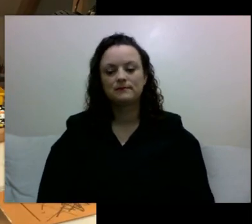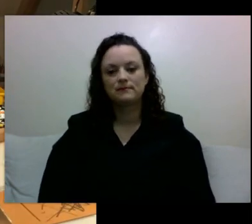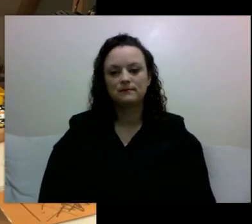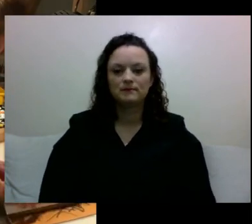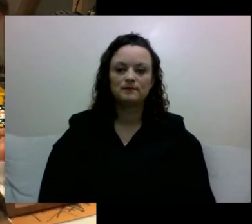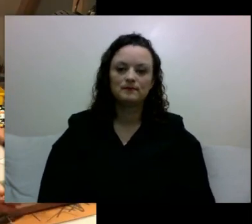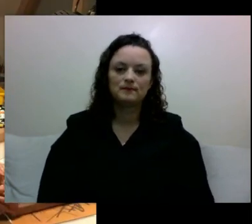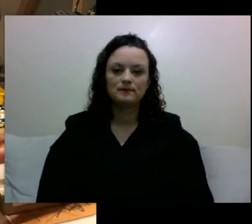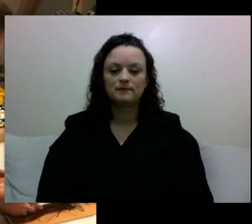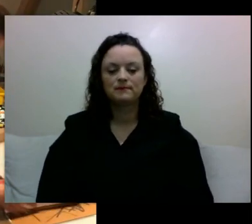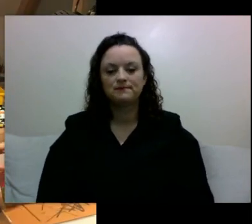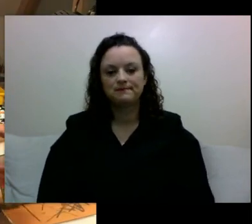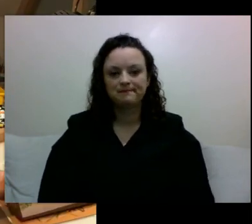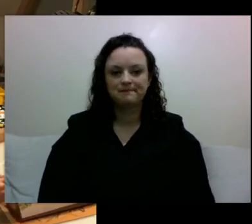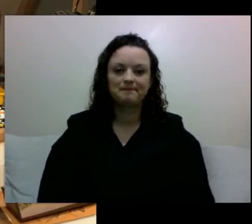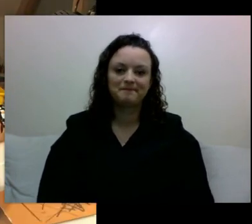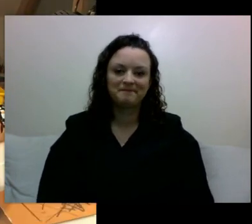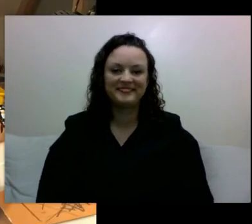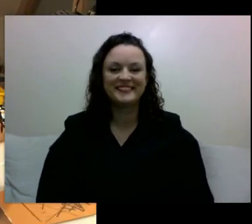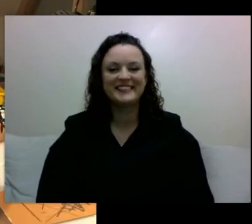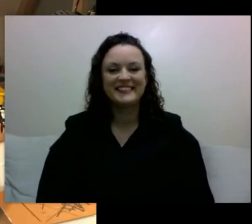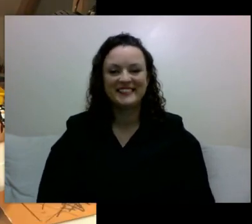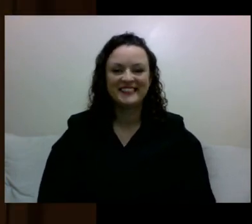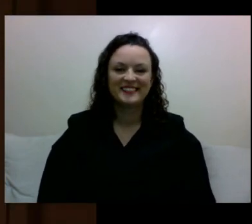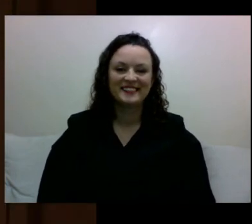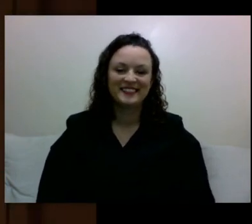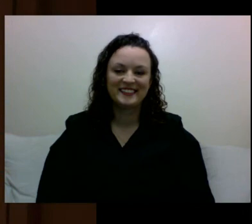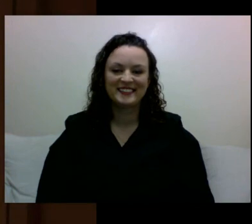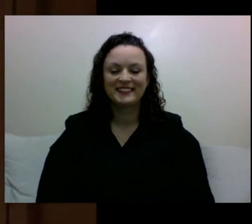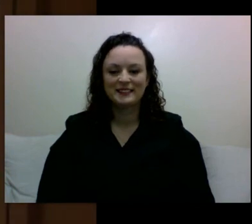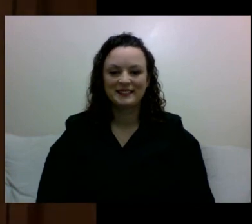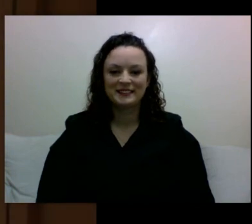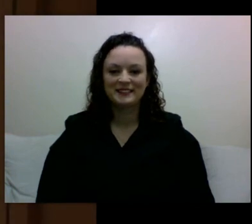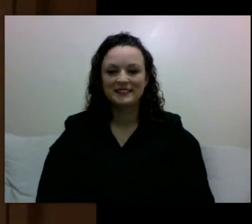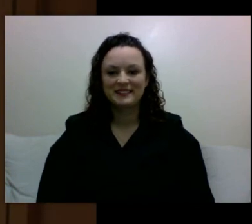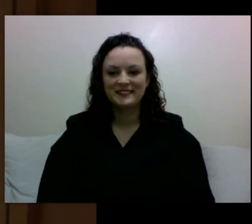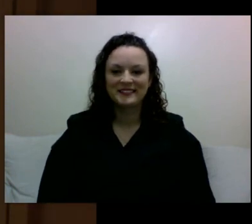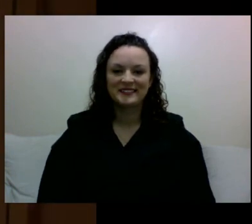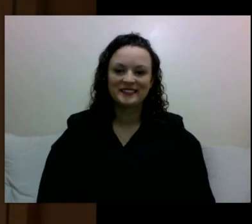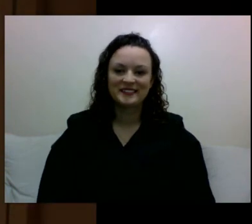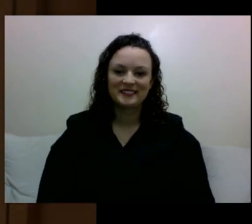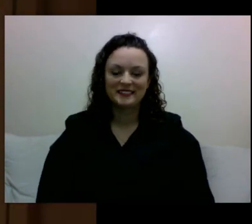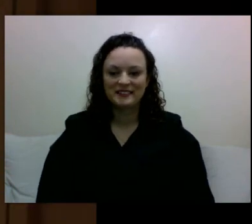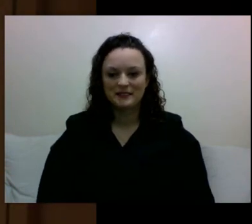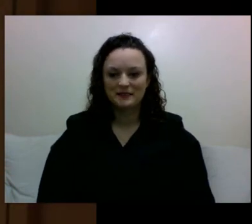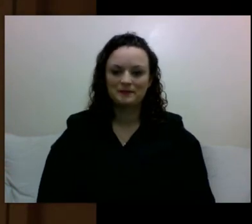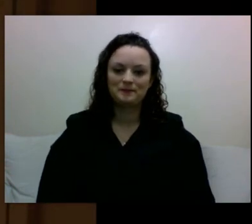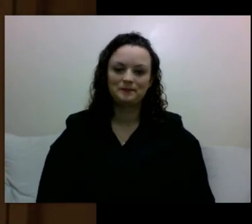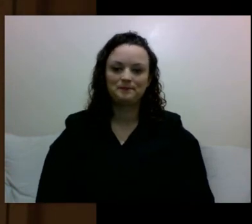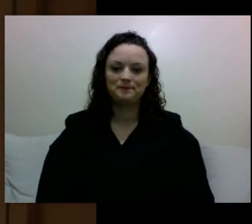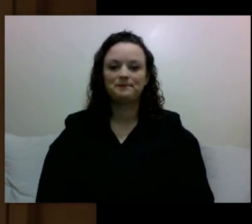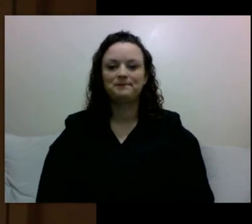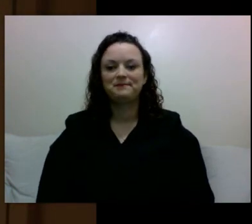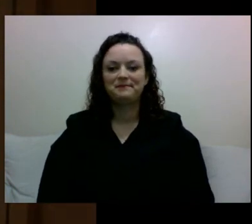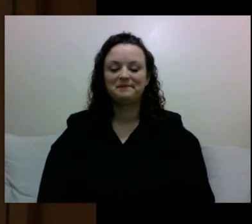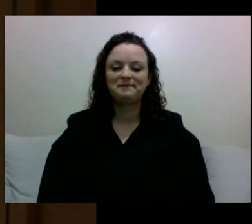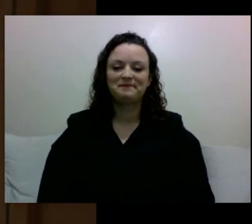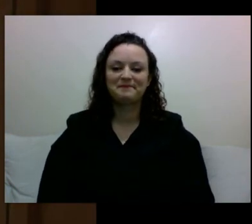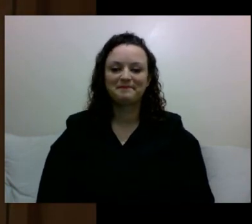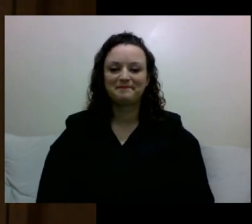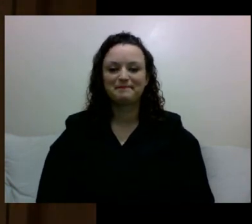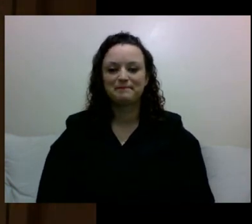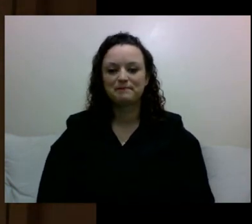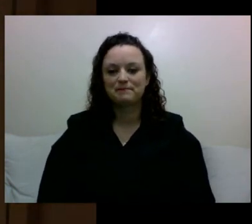et on craque pour des trucs en stock. Le marché aux puces, porte client court, 70 et plus, le tour de détour. Marché